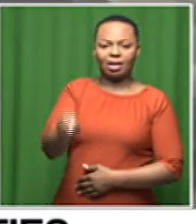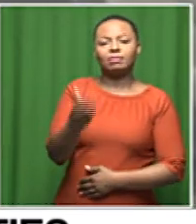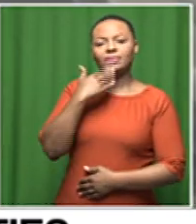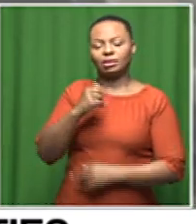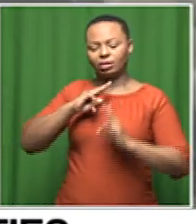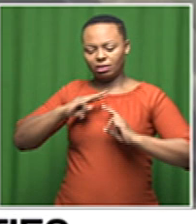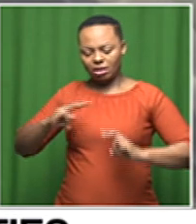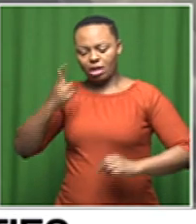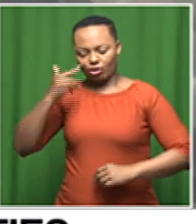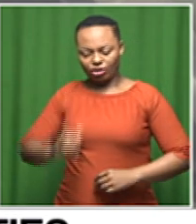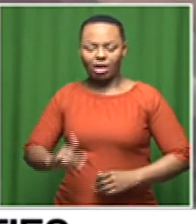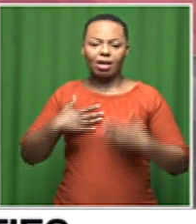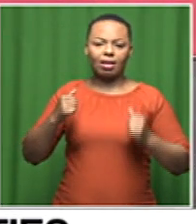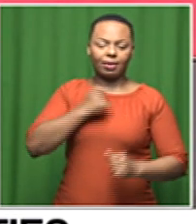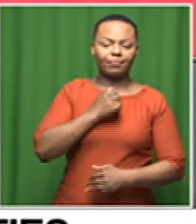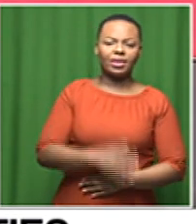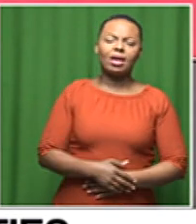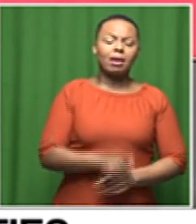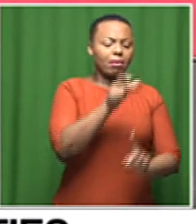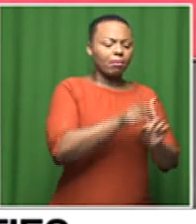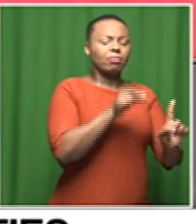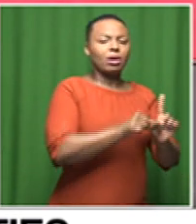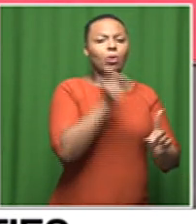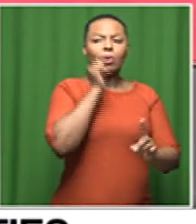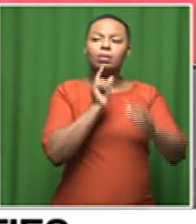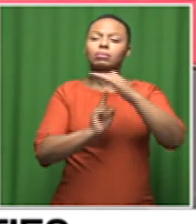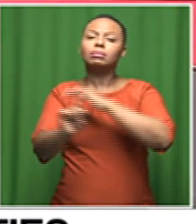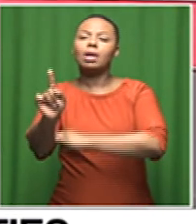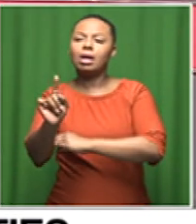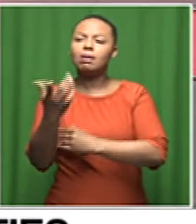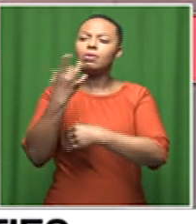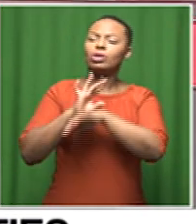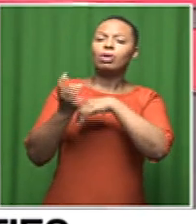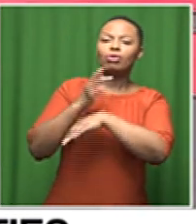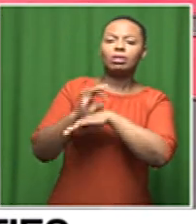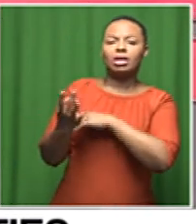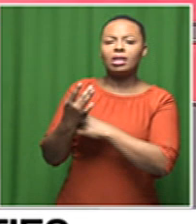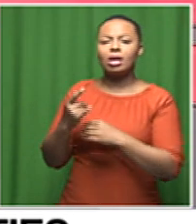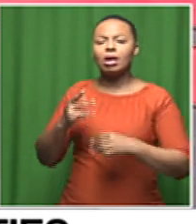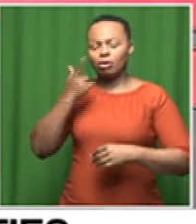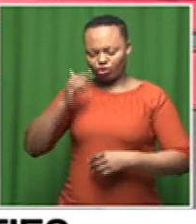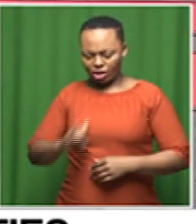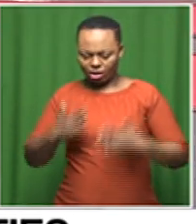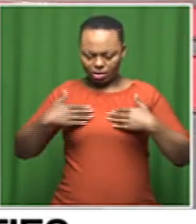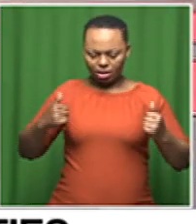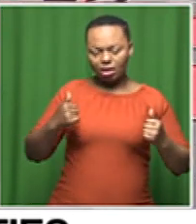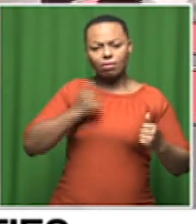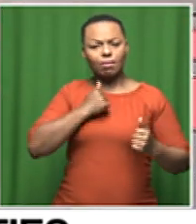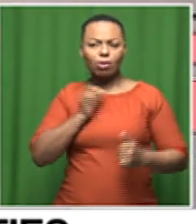do when they go for a consultation? What are the big things that we want them to know from a rights perspective when they walk into a doctor's rooms?